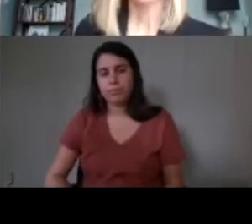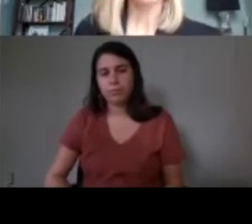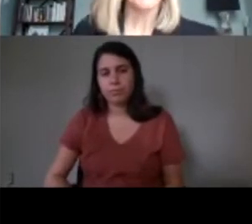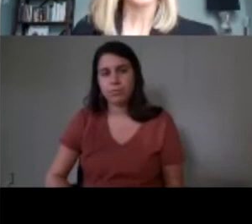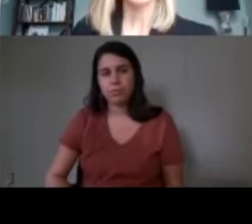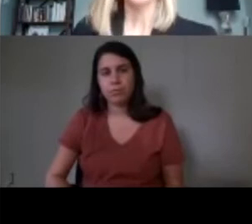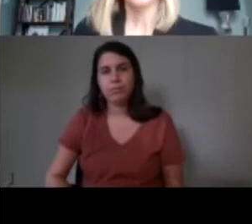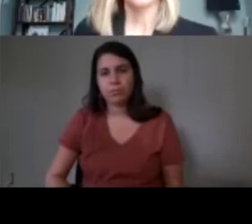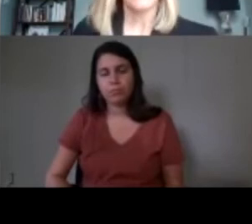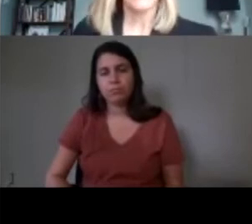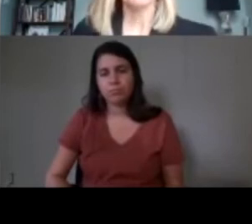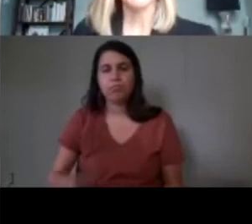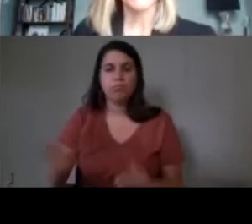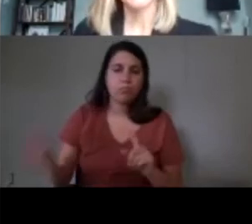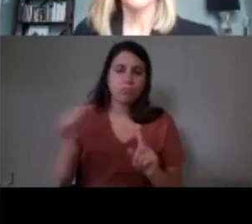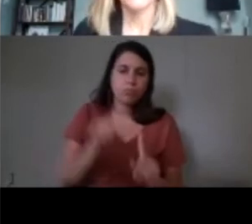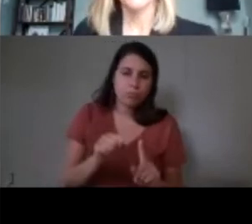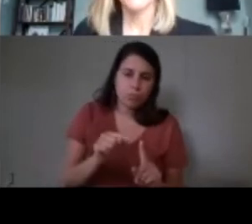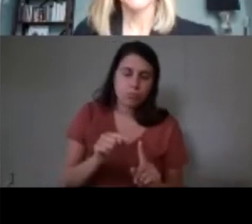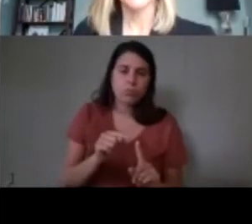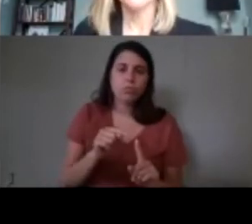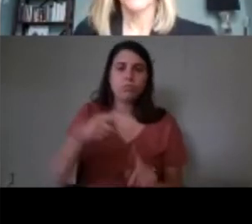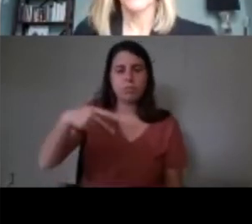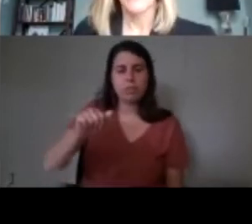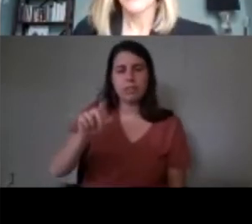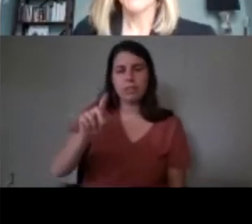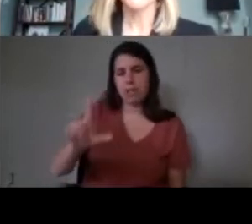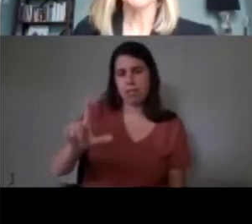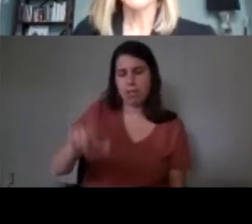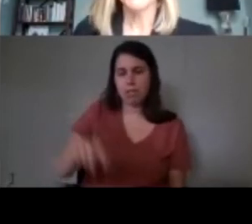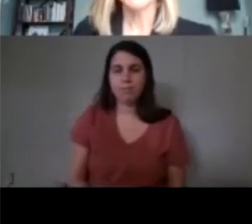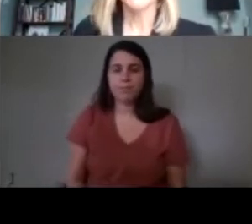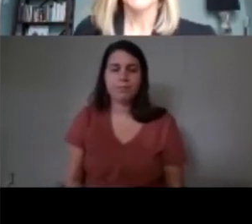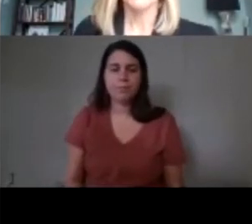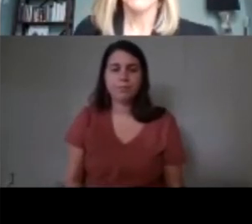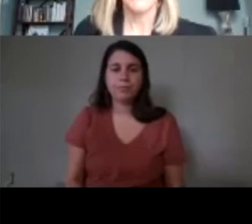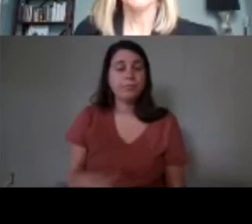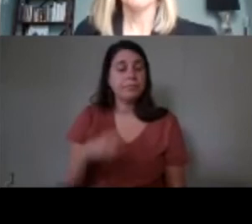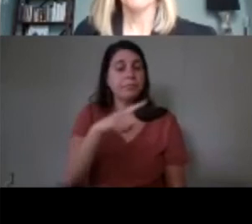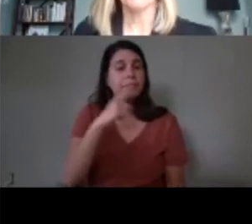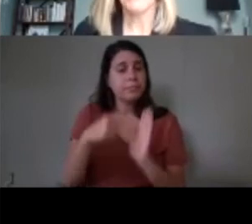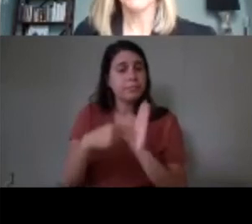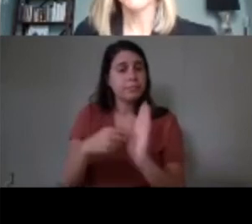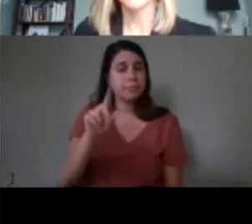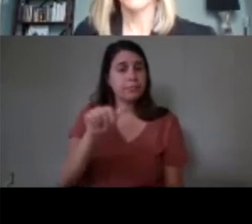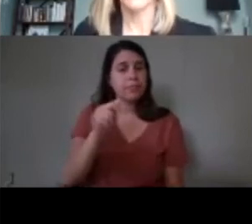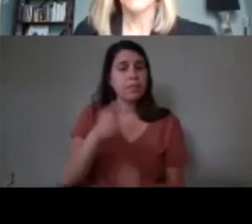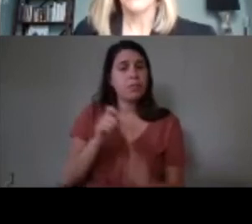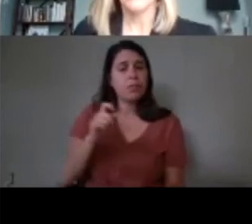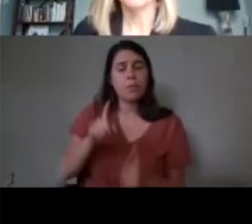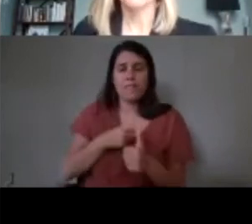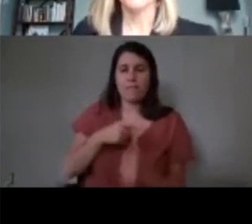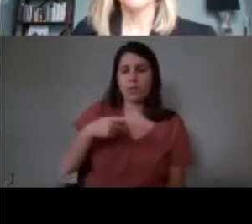So kind of back to the prison activities of daily living, I'm actually presenting data that came from our pilot